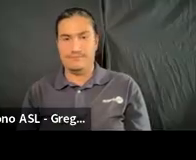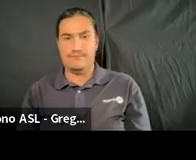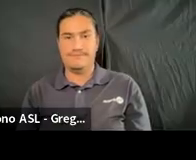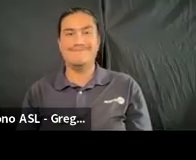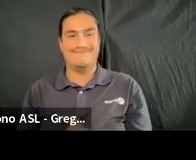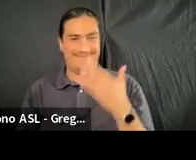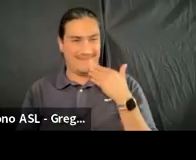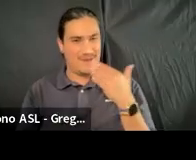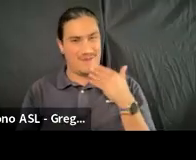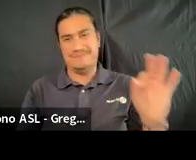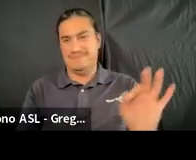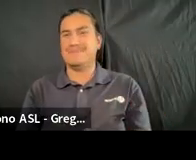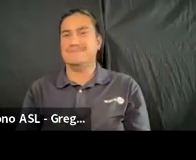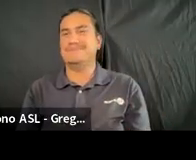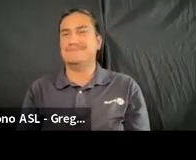Thank you.